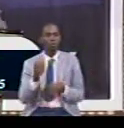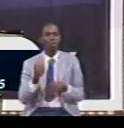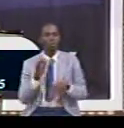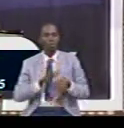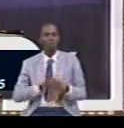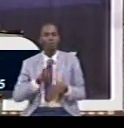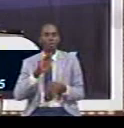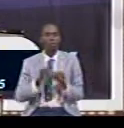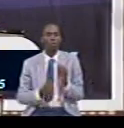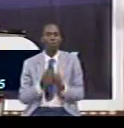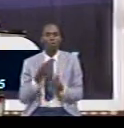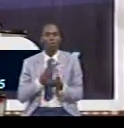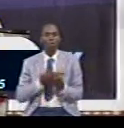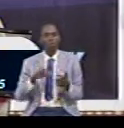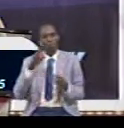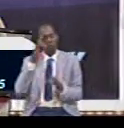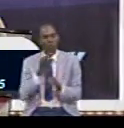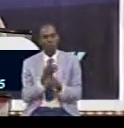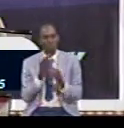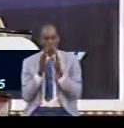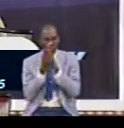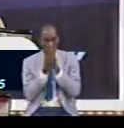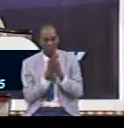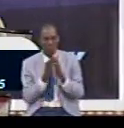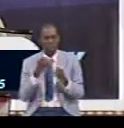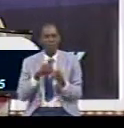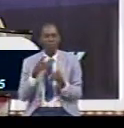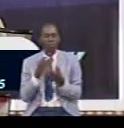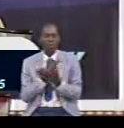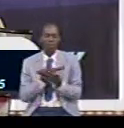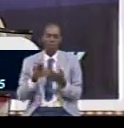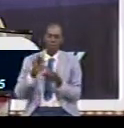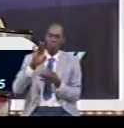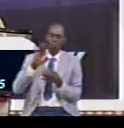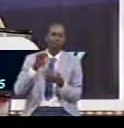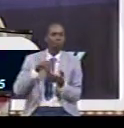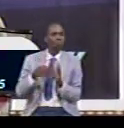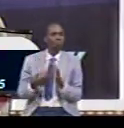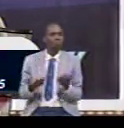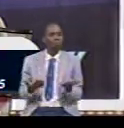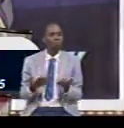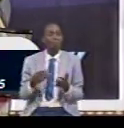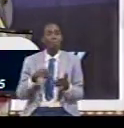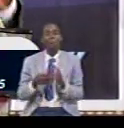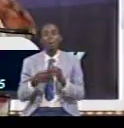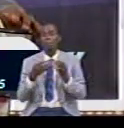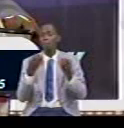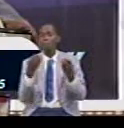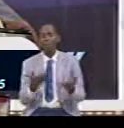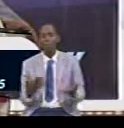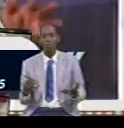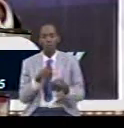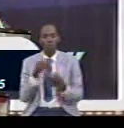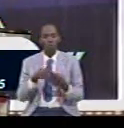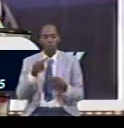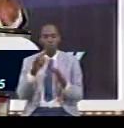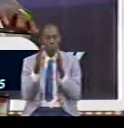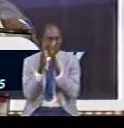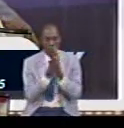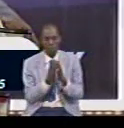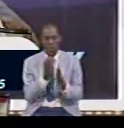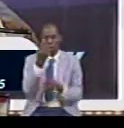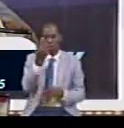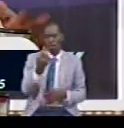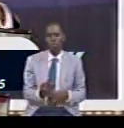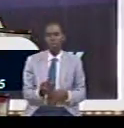praying in the Holy Ghost. What does that mean? It means a lot of things. When you are praying by yourself, an